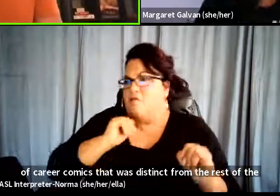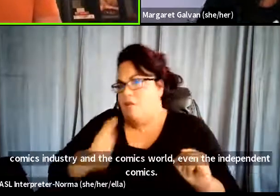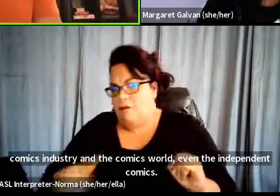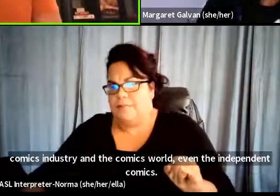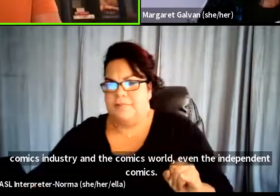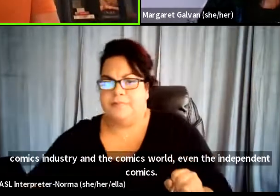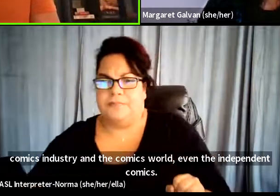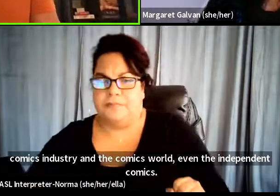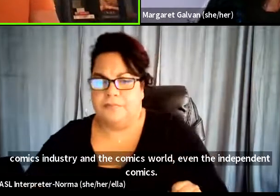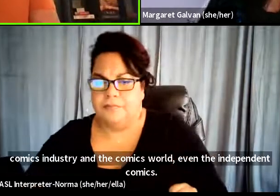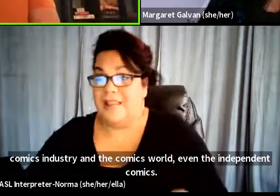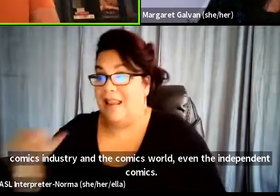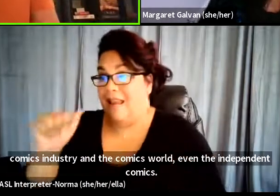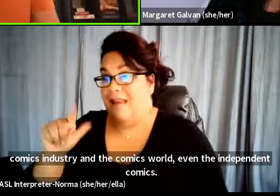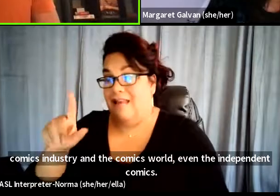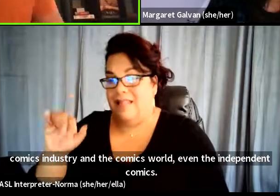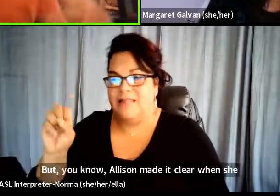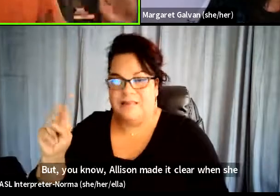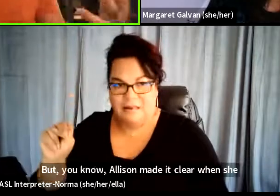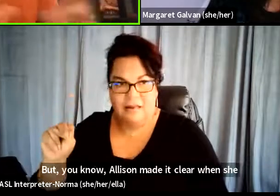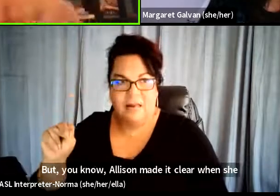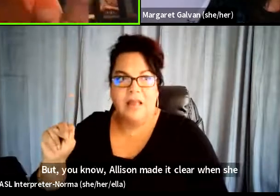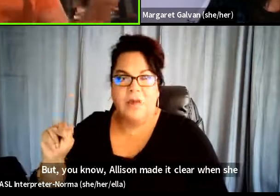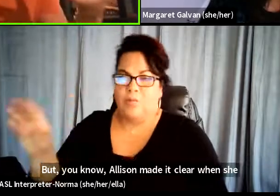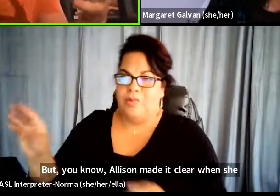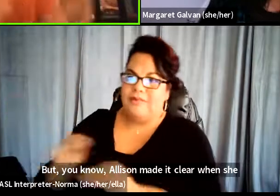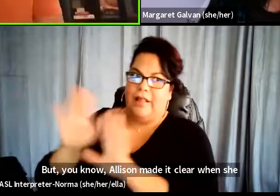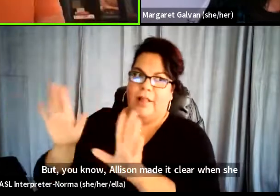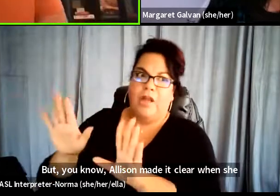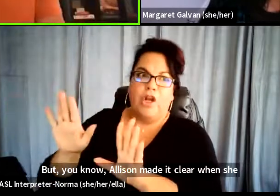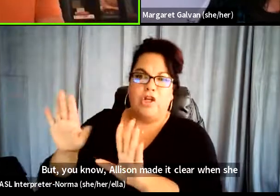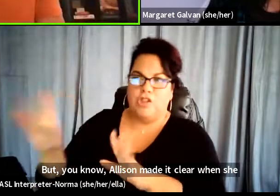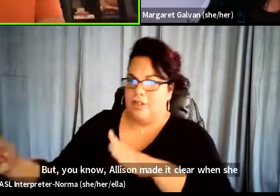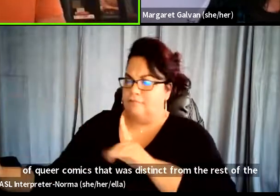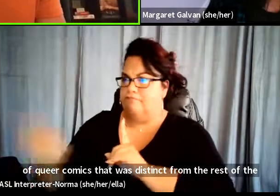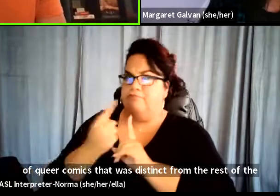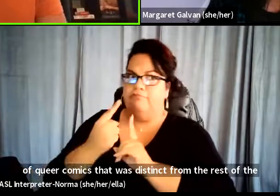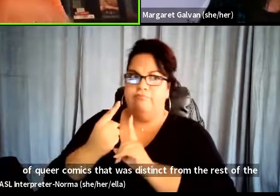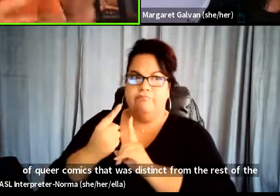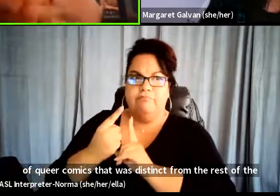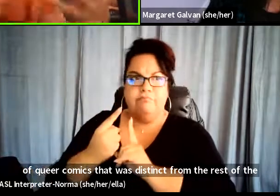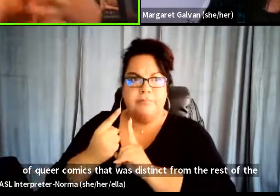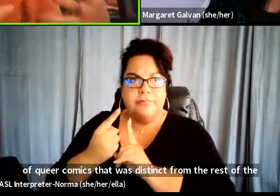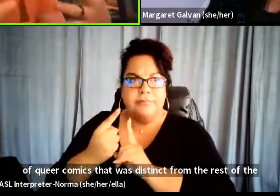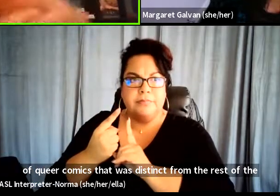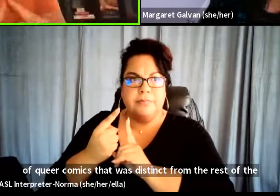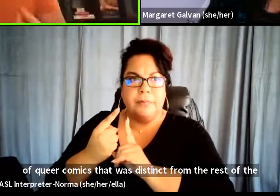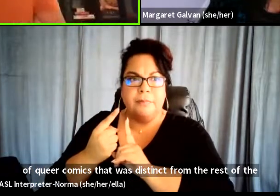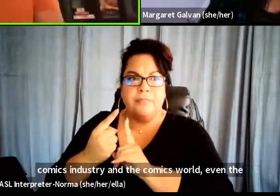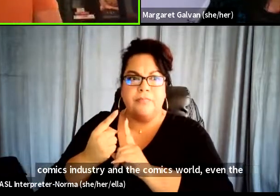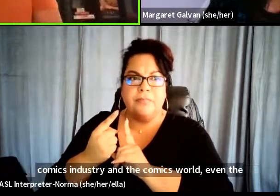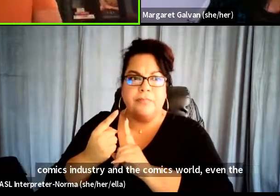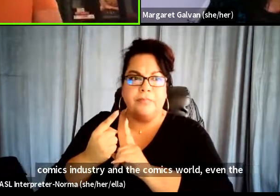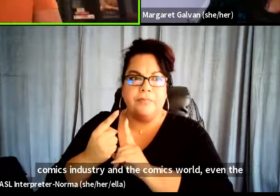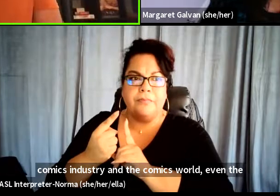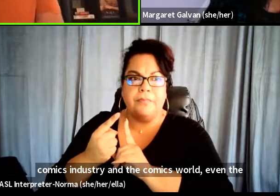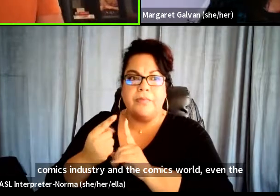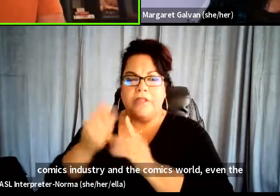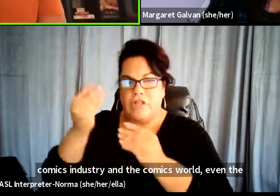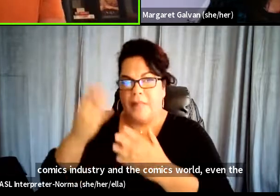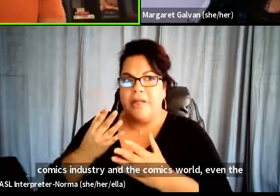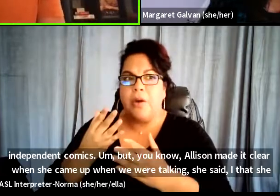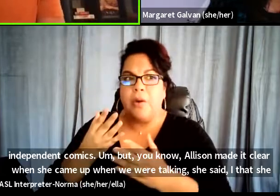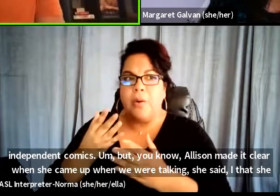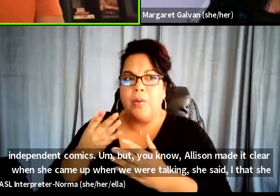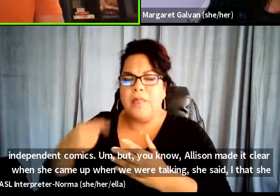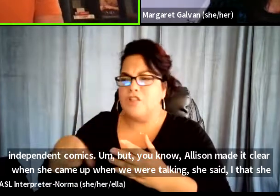But, you know, Alison made it clear when she, she came up, when we were talking, she said, I, that she, she let me know that even though